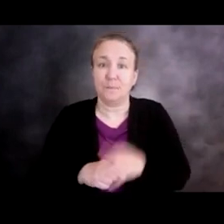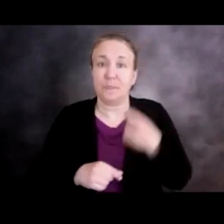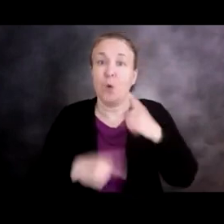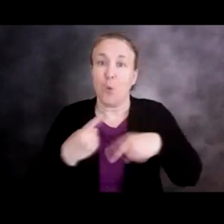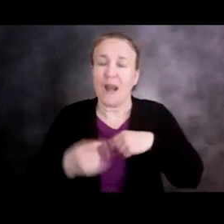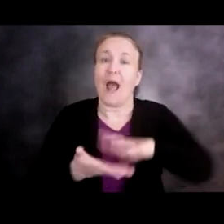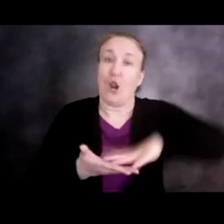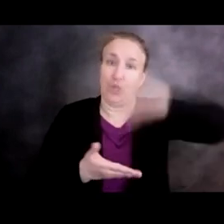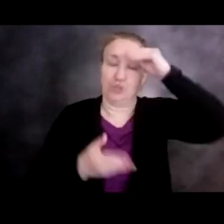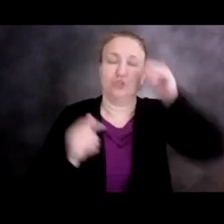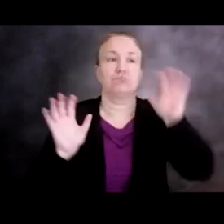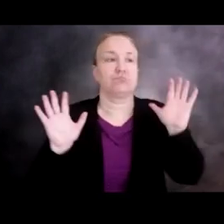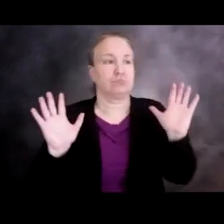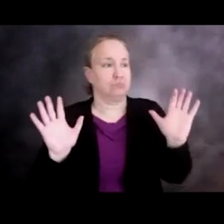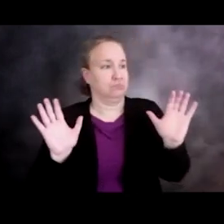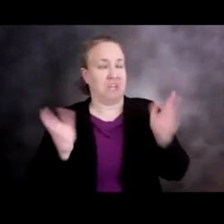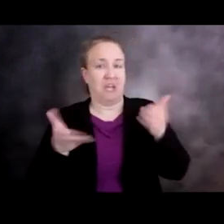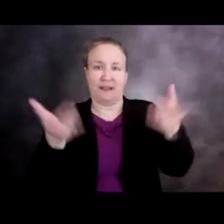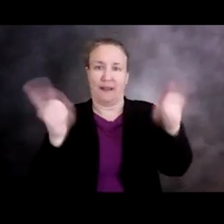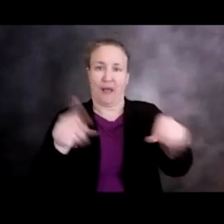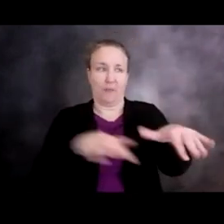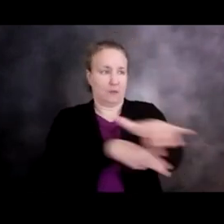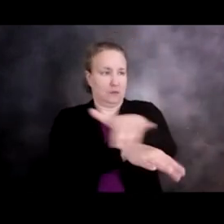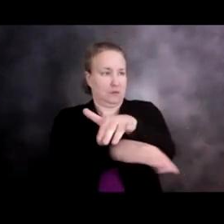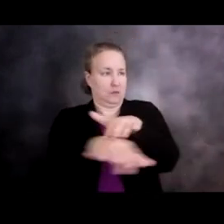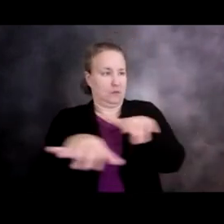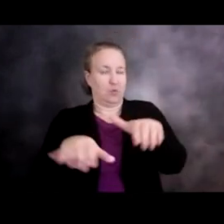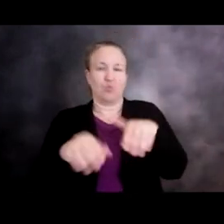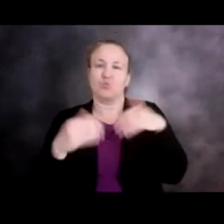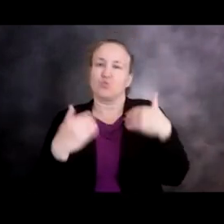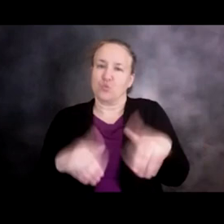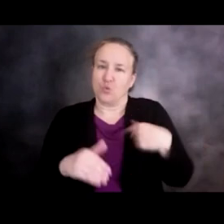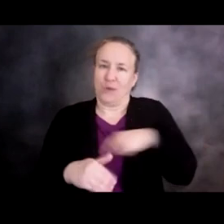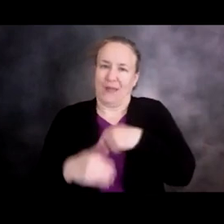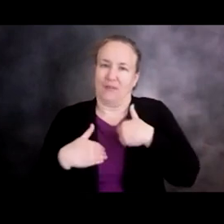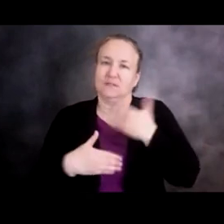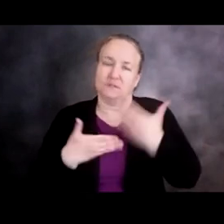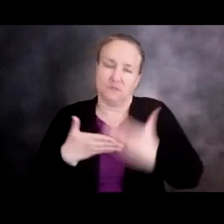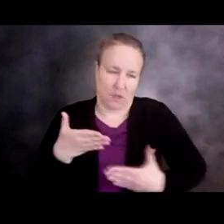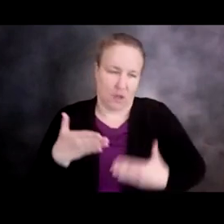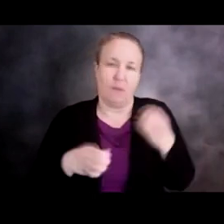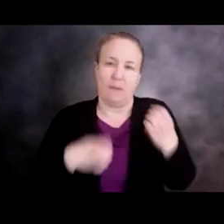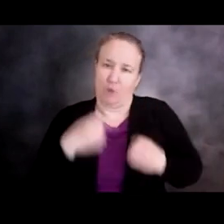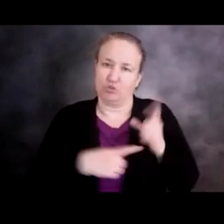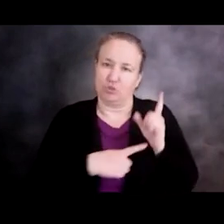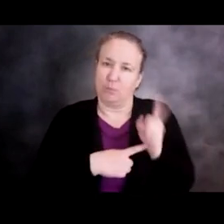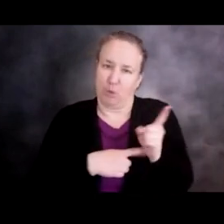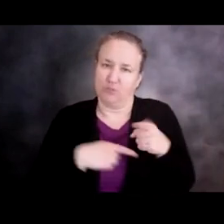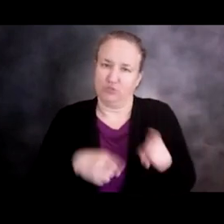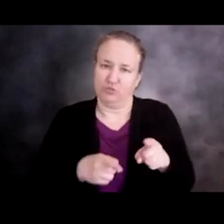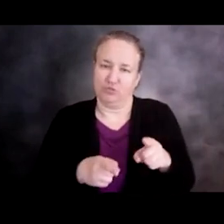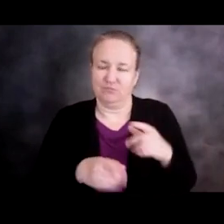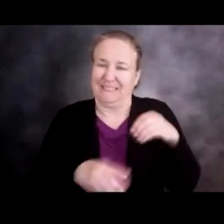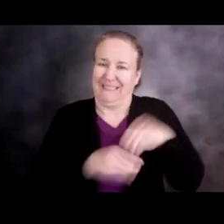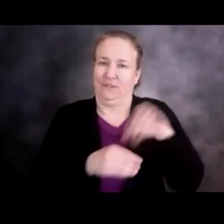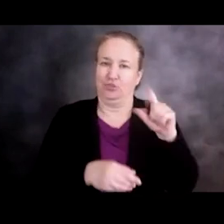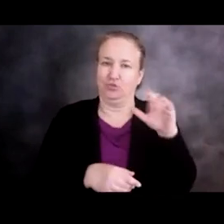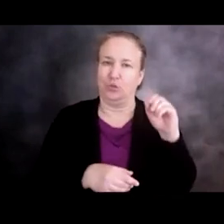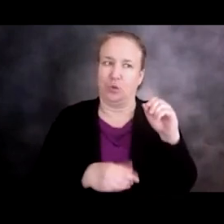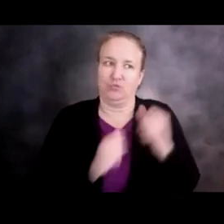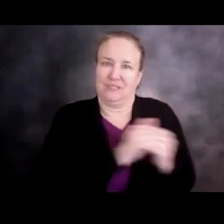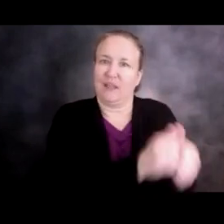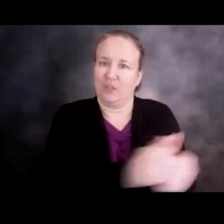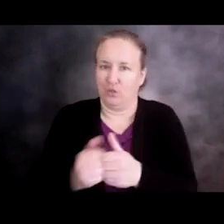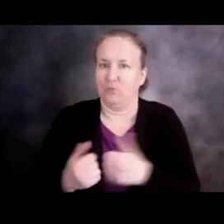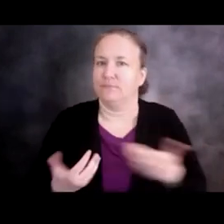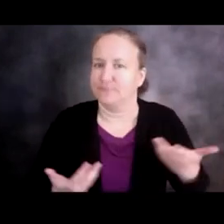and let it happen, we have had some emotional moments, me and these guys, in the studio. You know, and